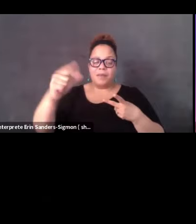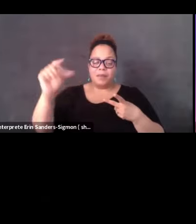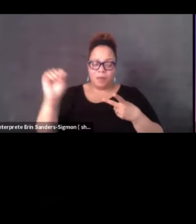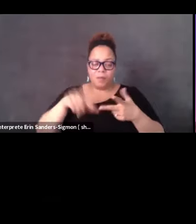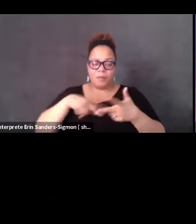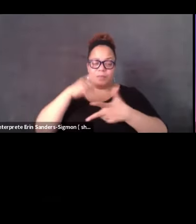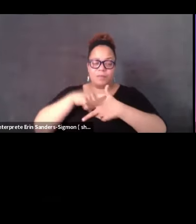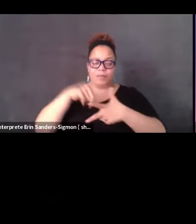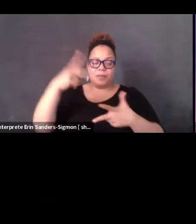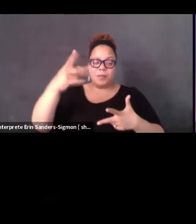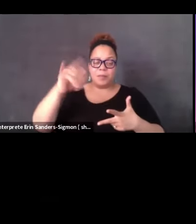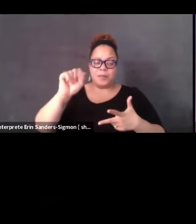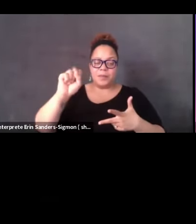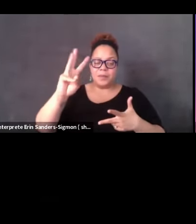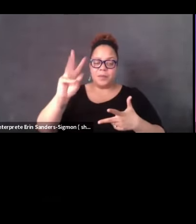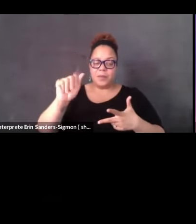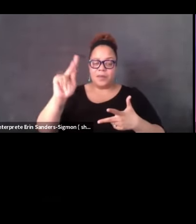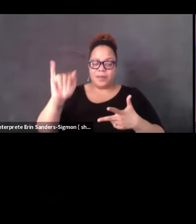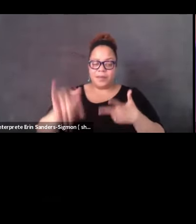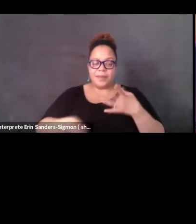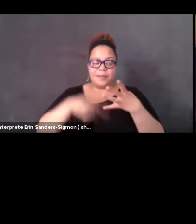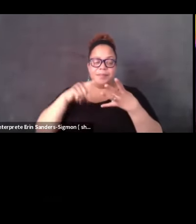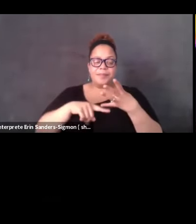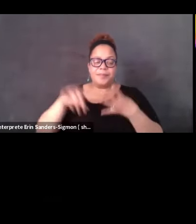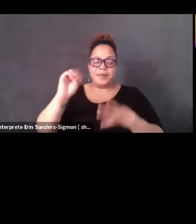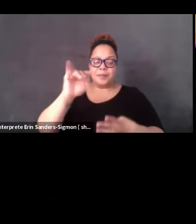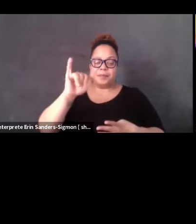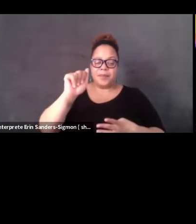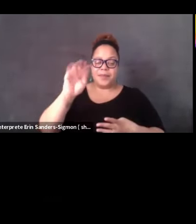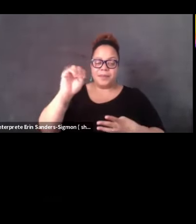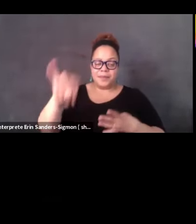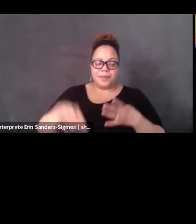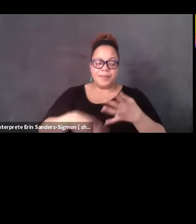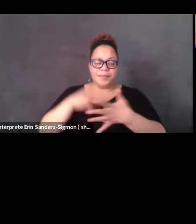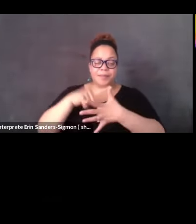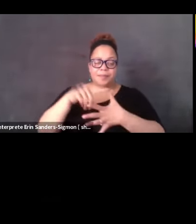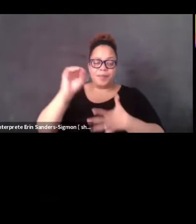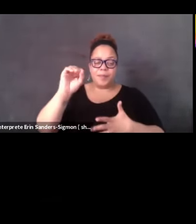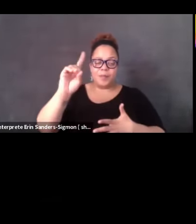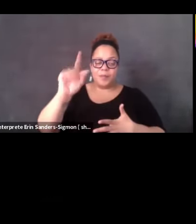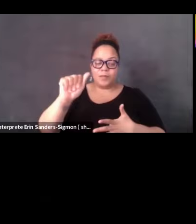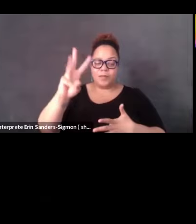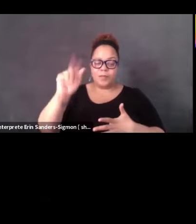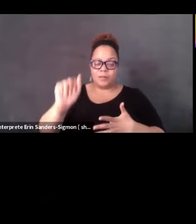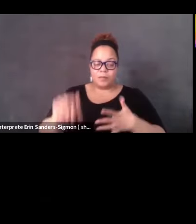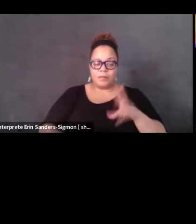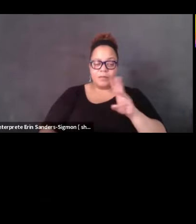Wee, Kickapoo, Anoka, Odawa, and Potawatomi tribes. Thank you.